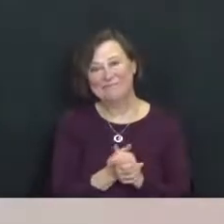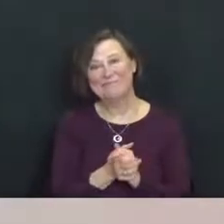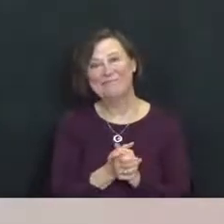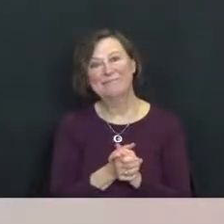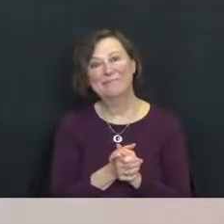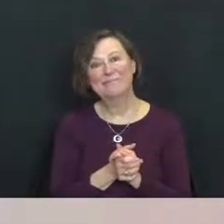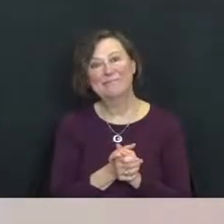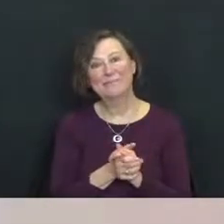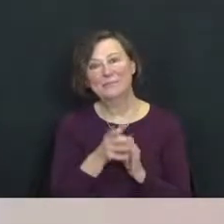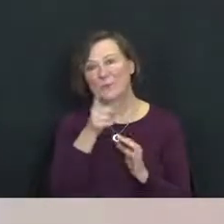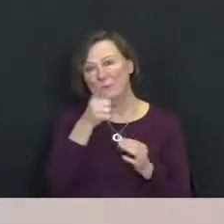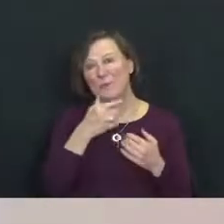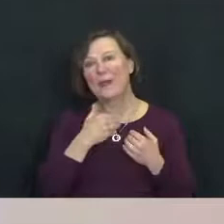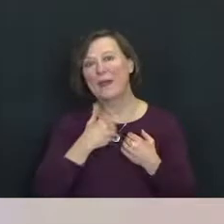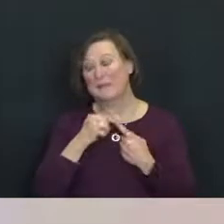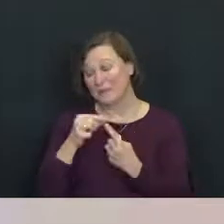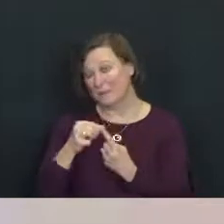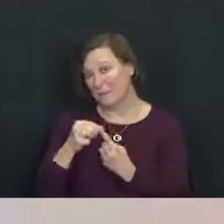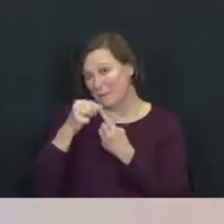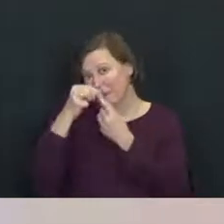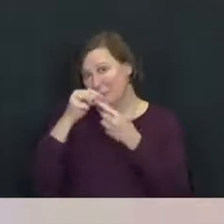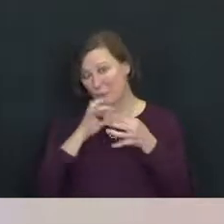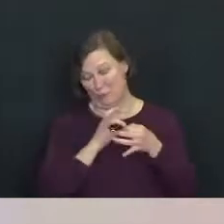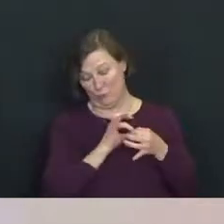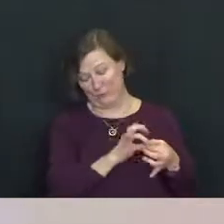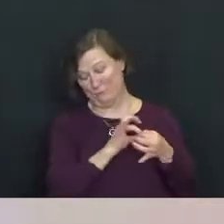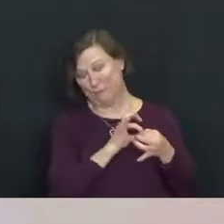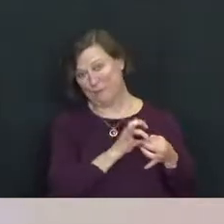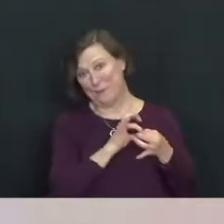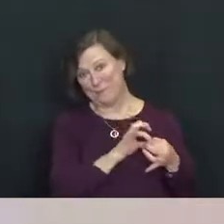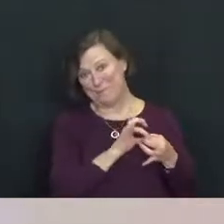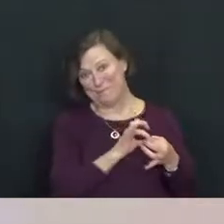with whom you have a special relationship.